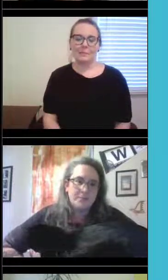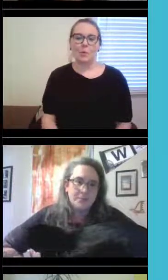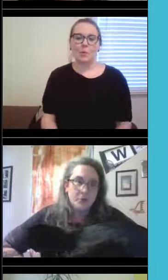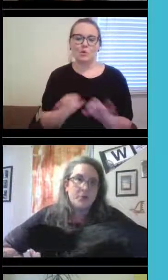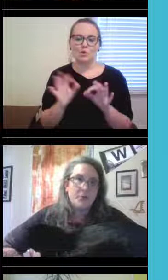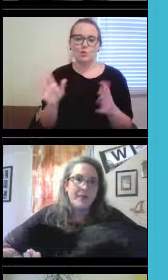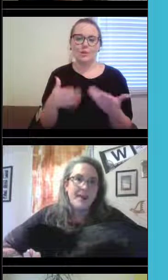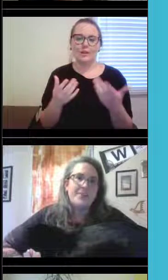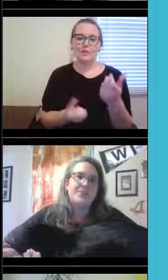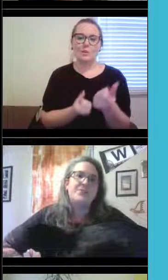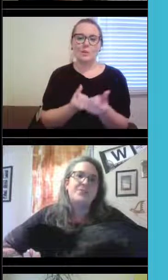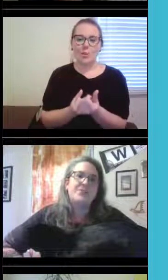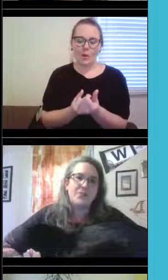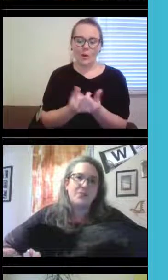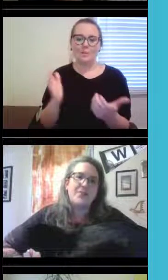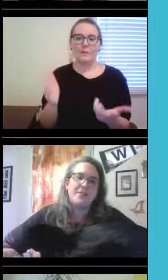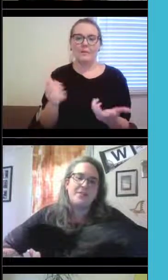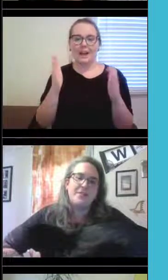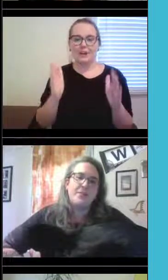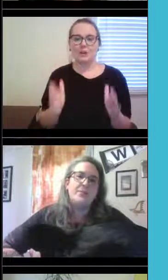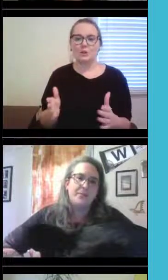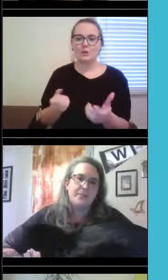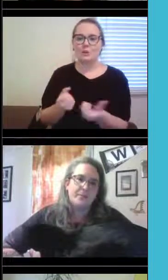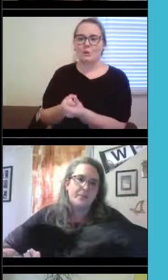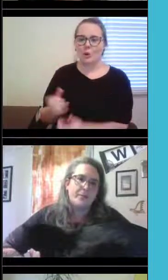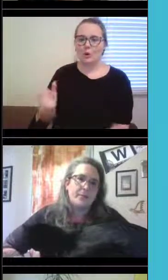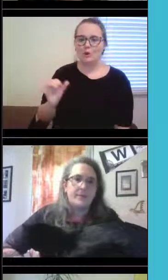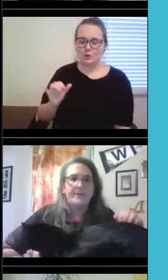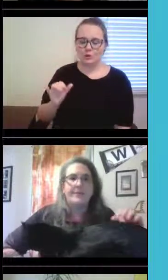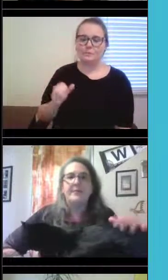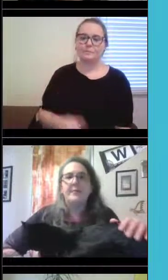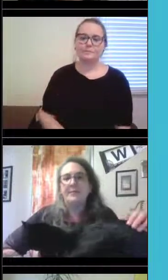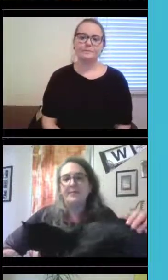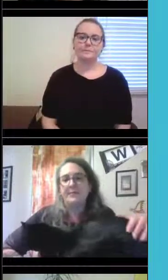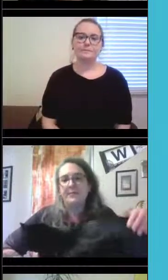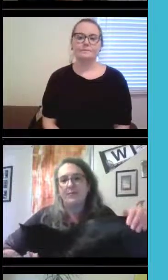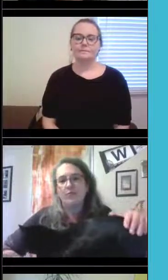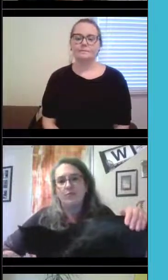support providers support of their own.